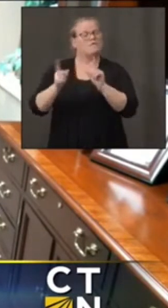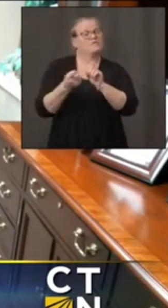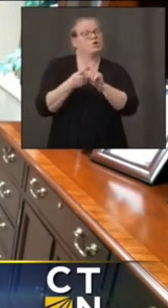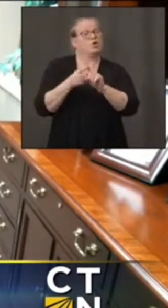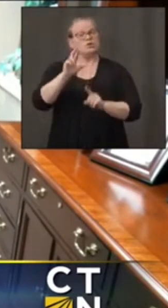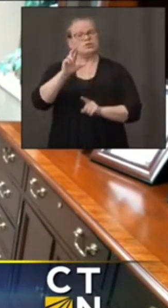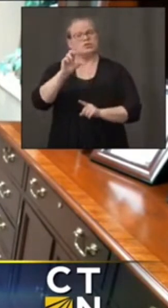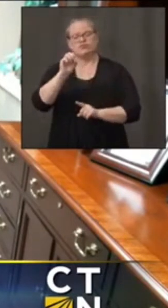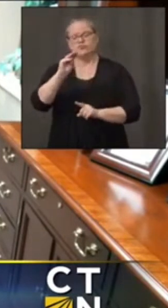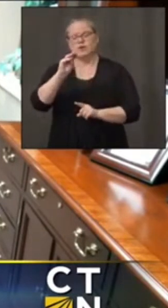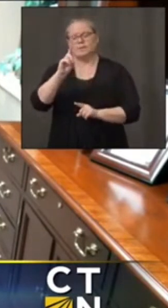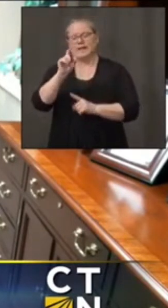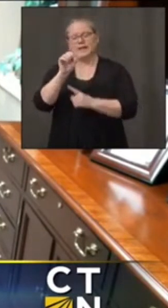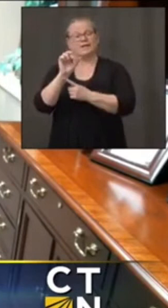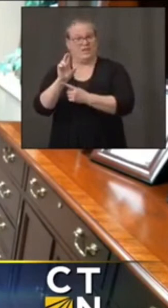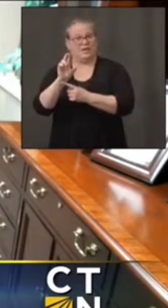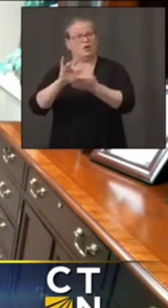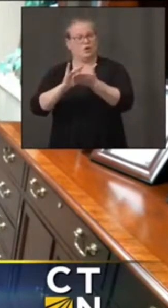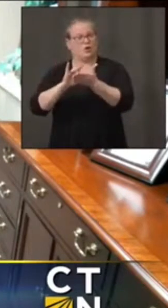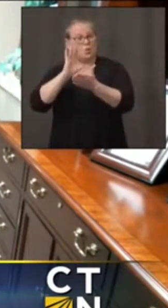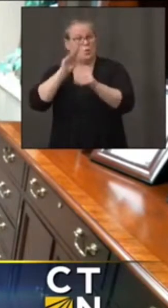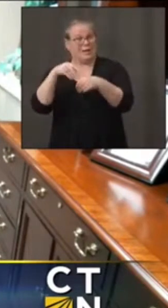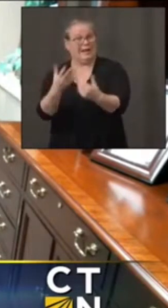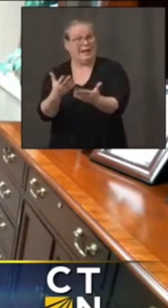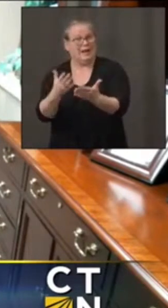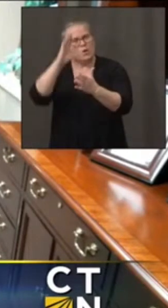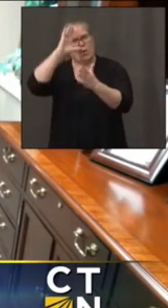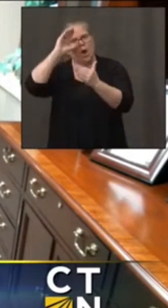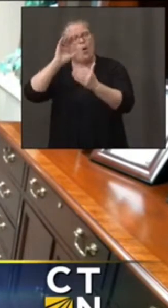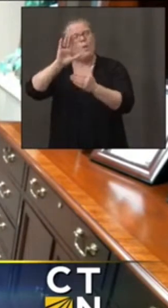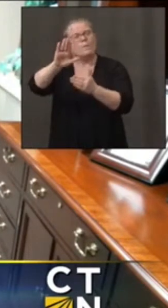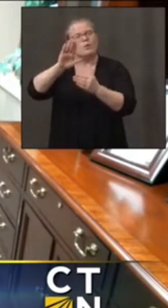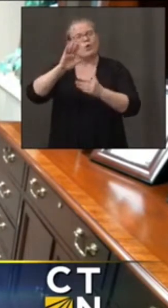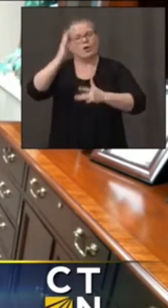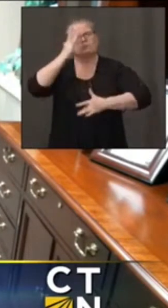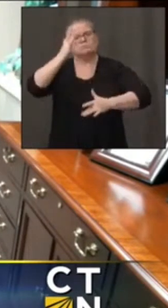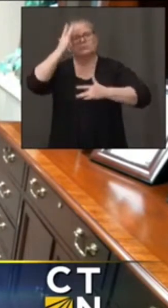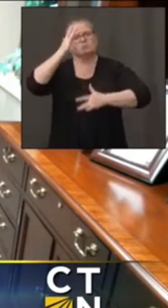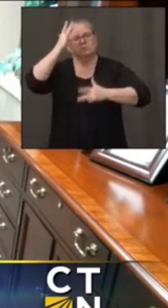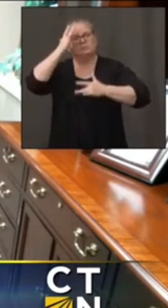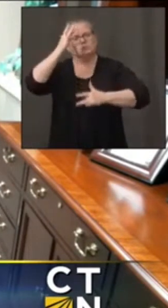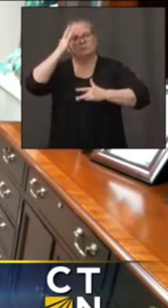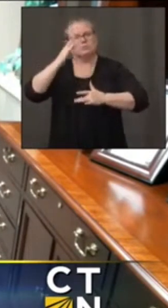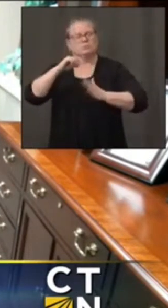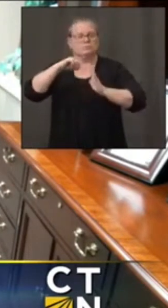that we can shorten and reduce the intensity of the viral illness.